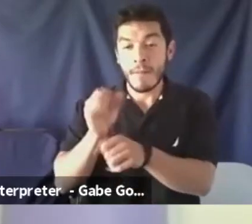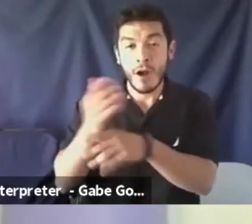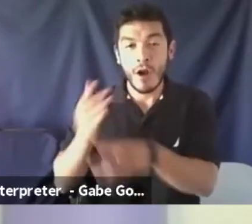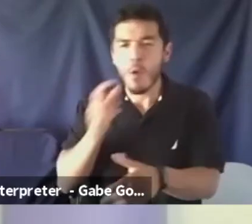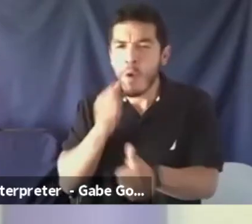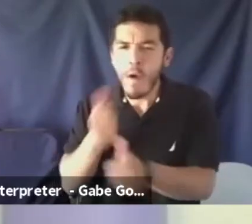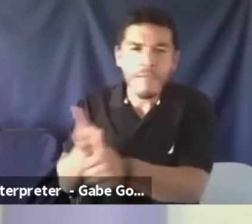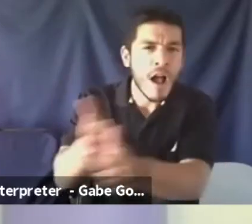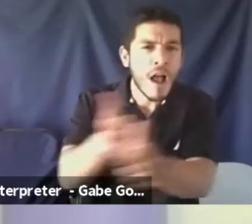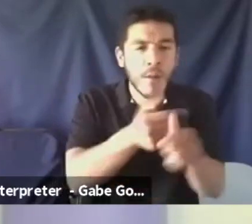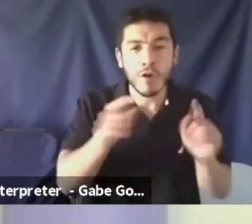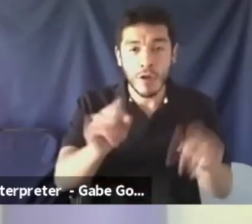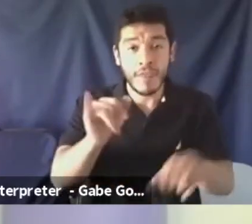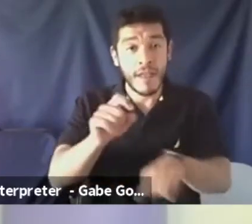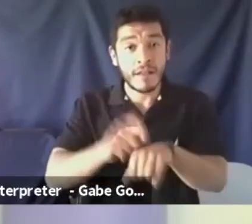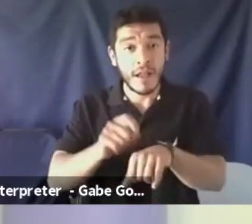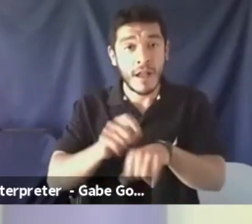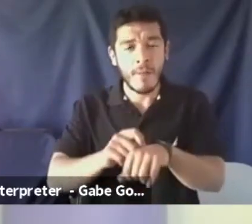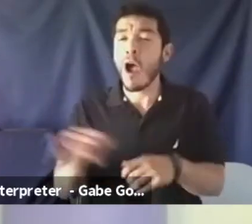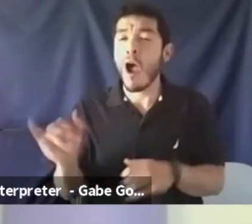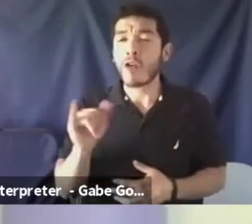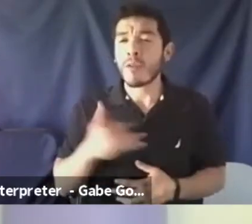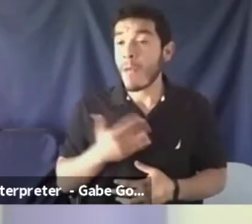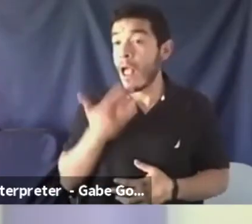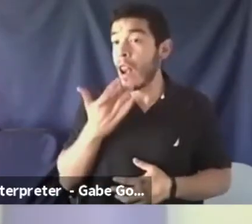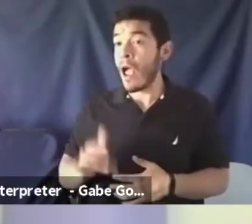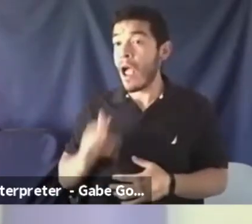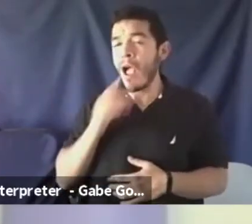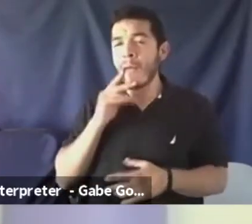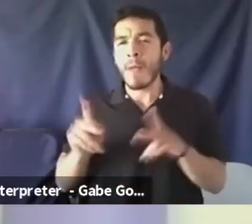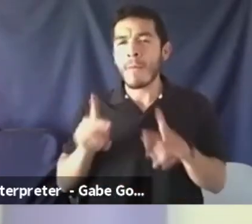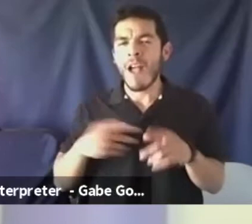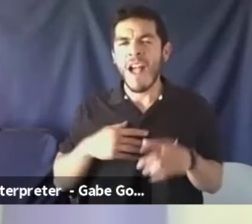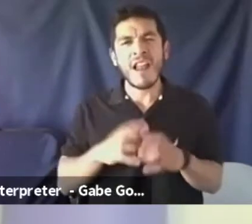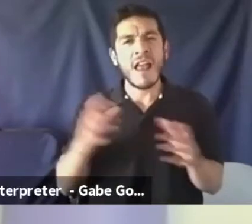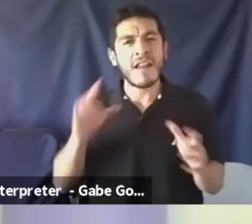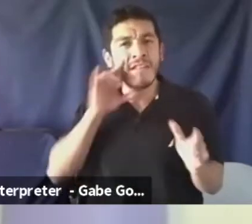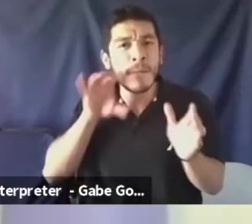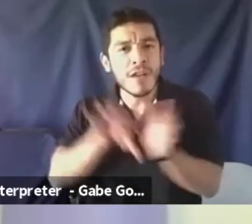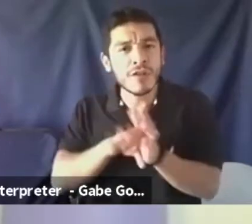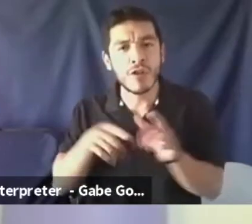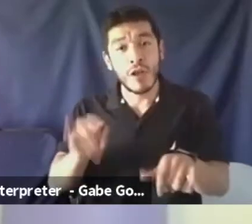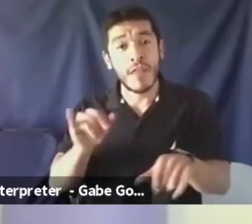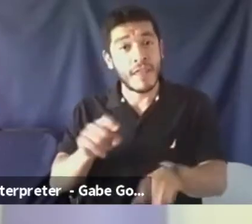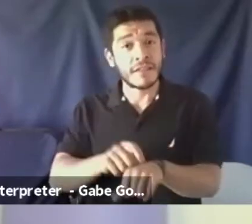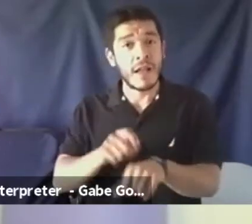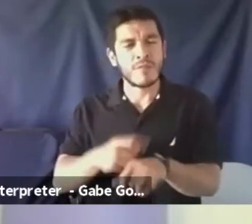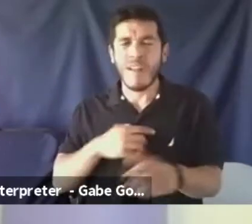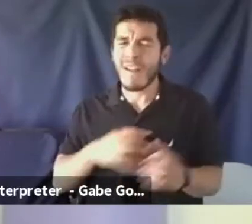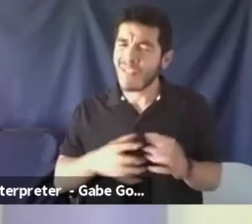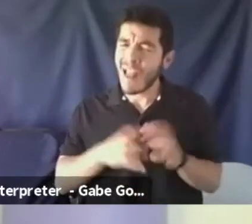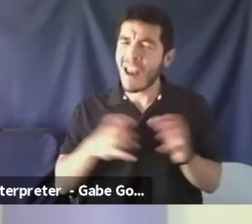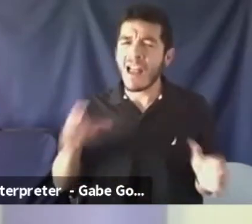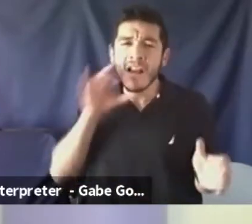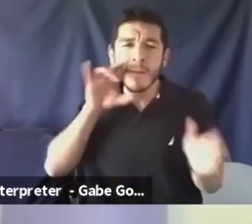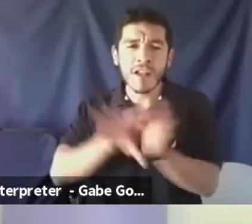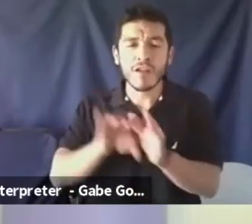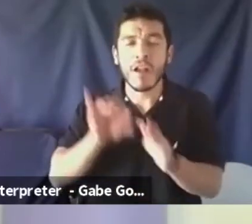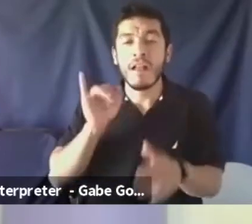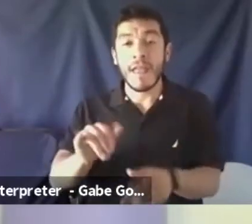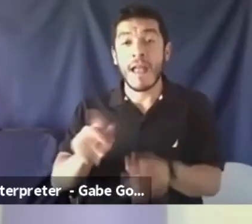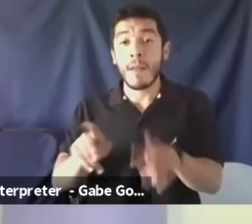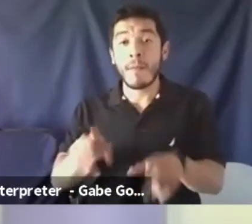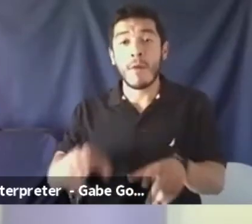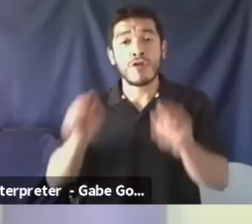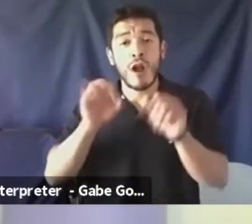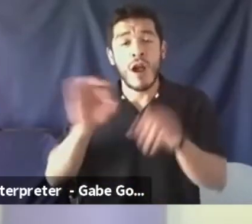very lucky because this was a time where people were being heavily photographed. So there's a lot of images of that journalists took of Chairman